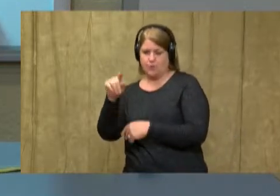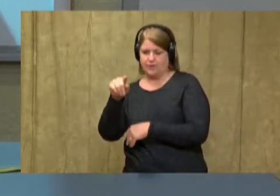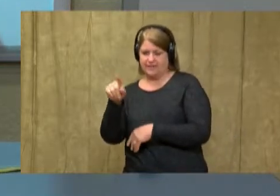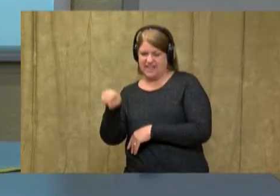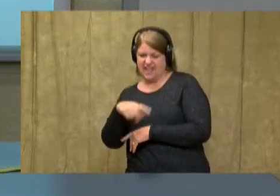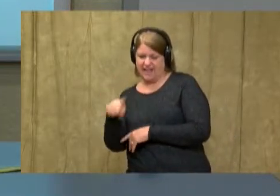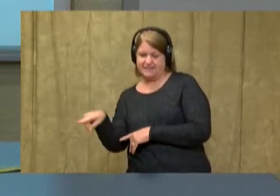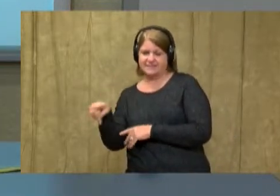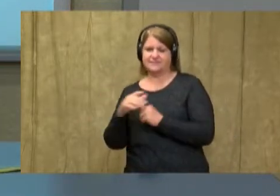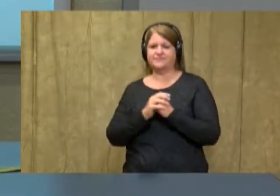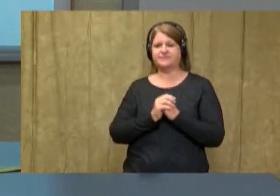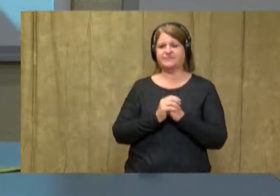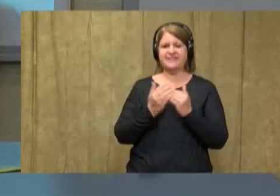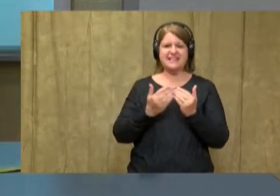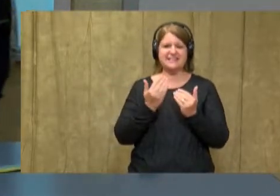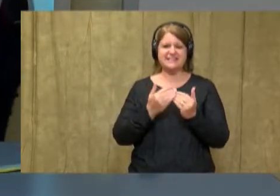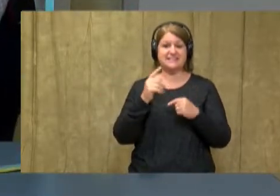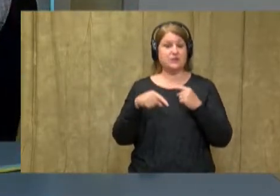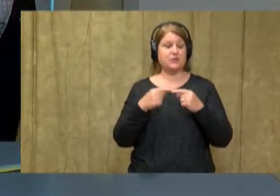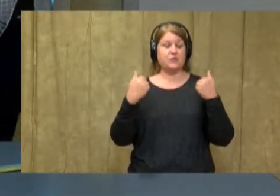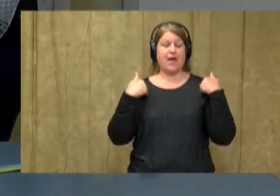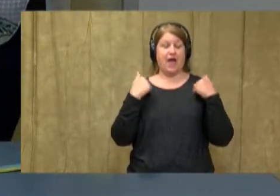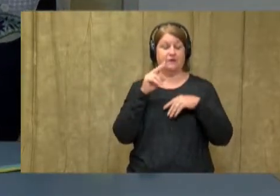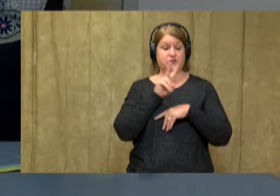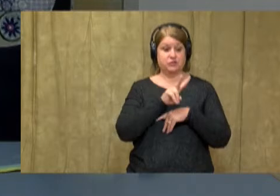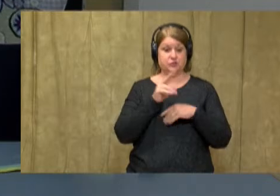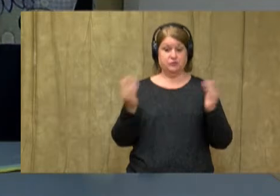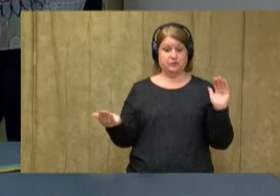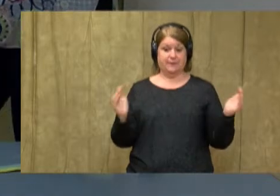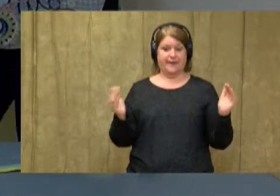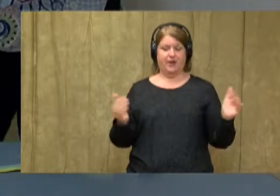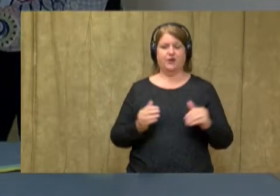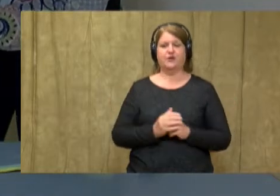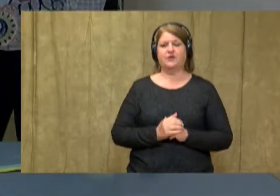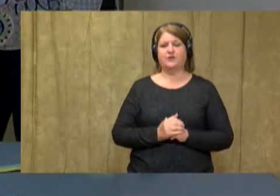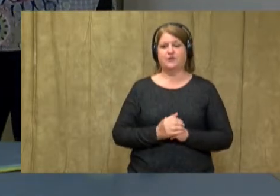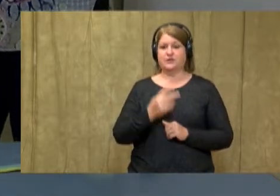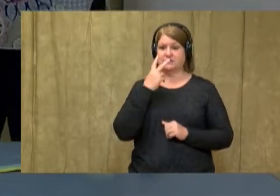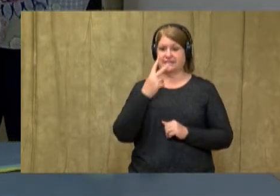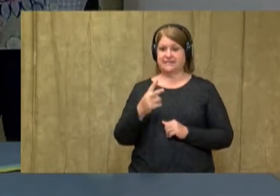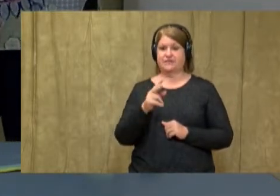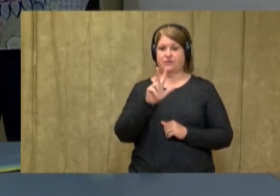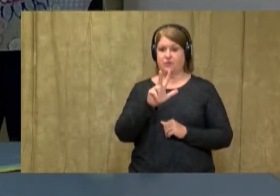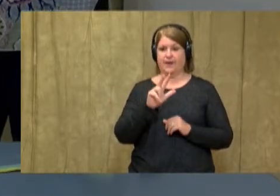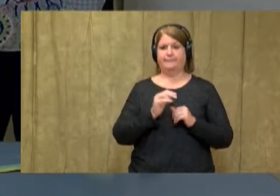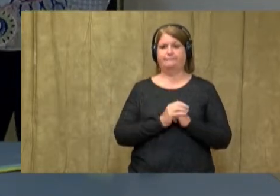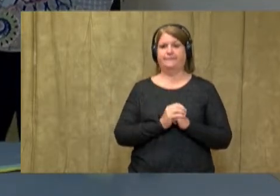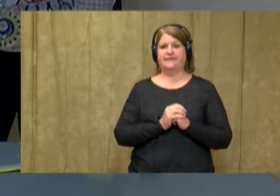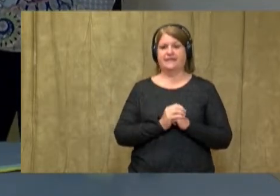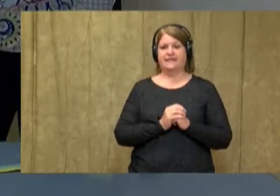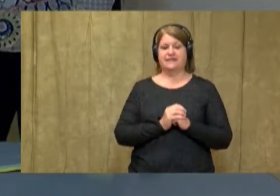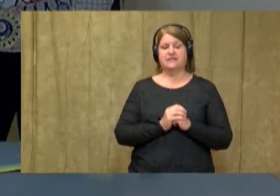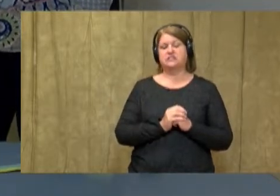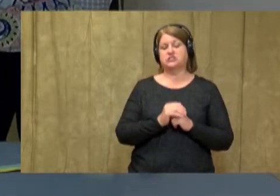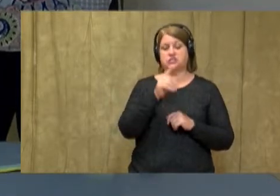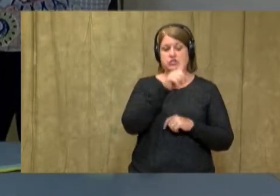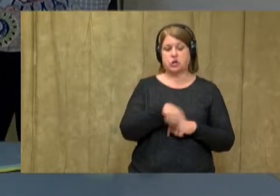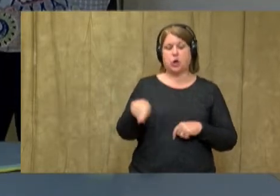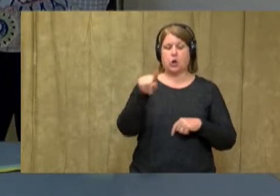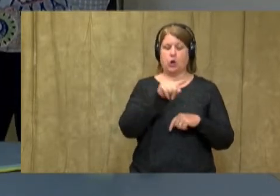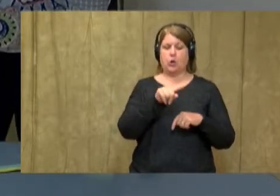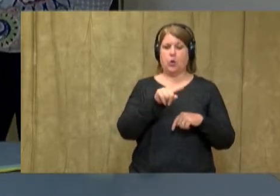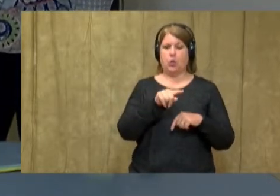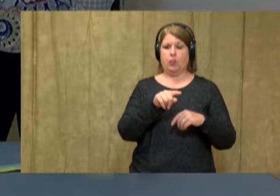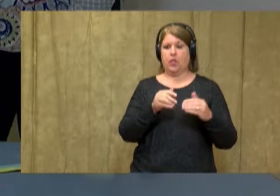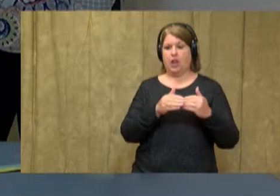It's easy when you have two. Now let's look at three. You circle the tallest or the longest and